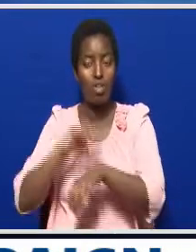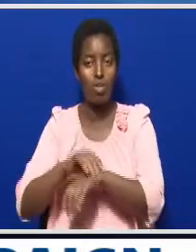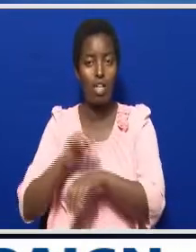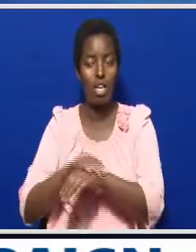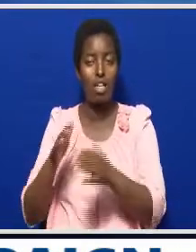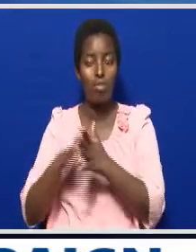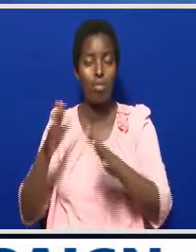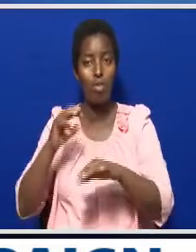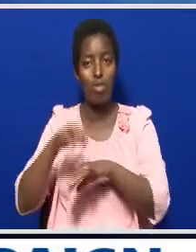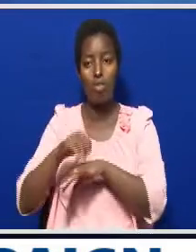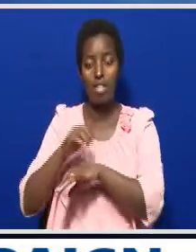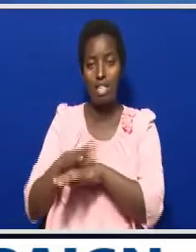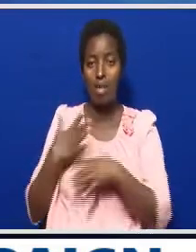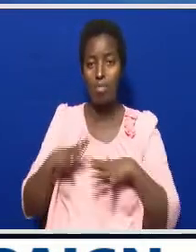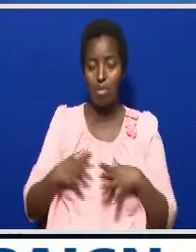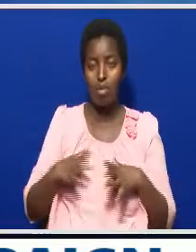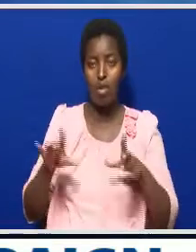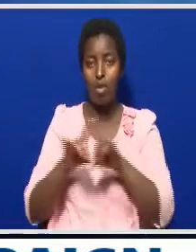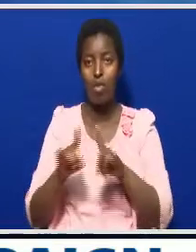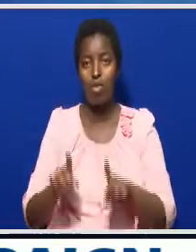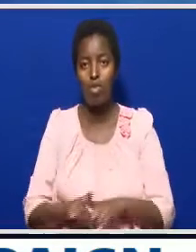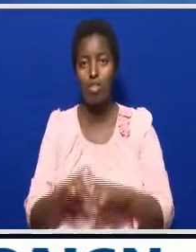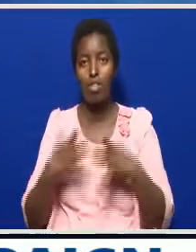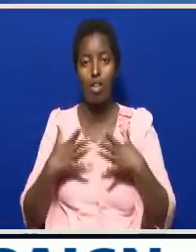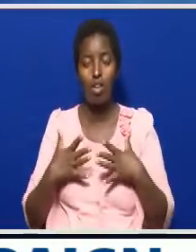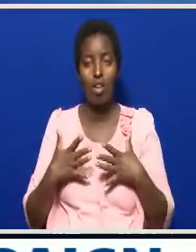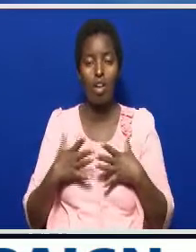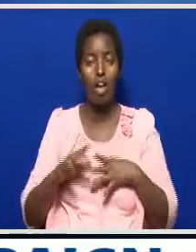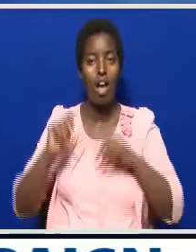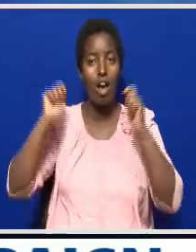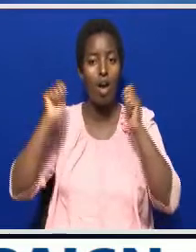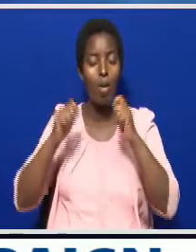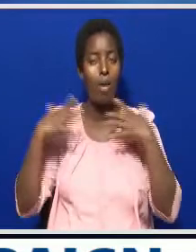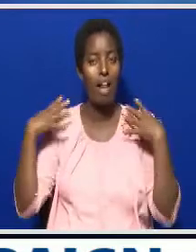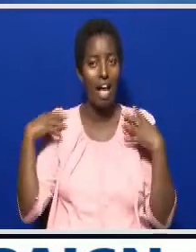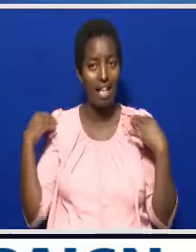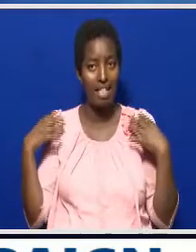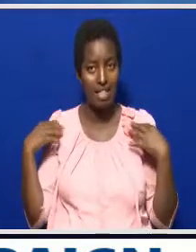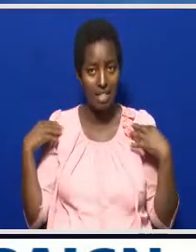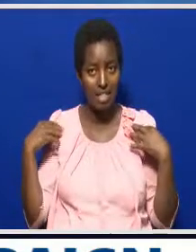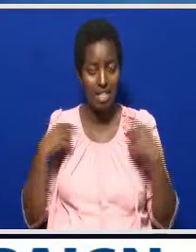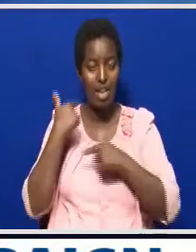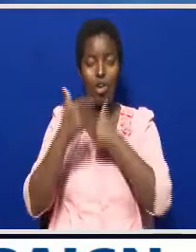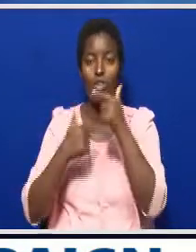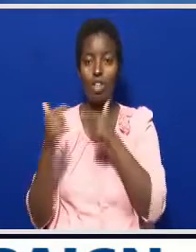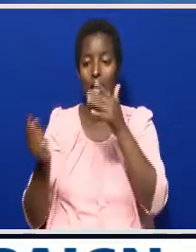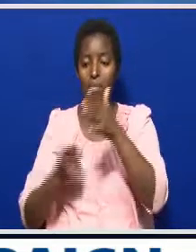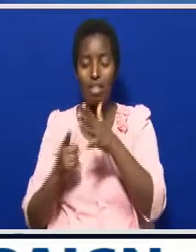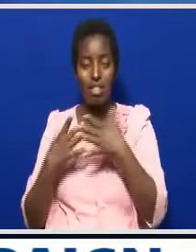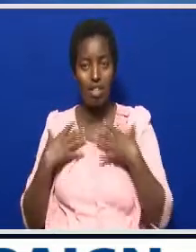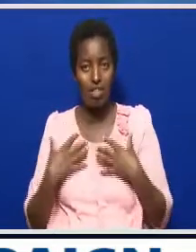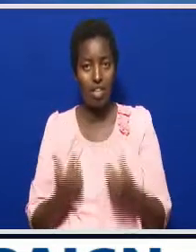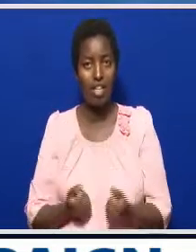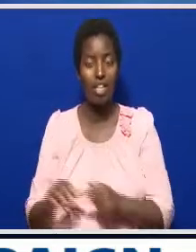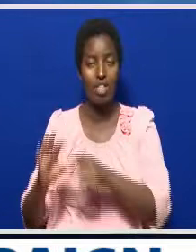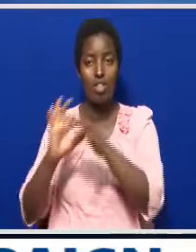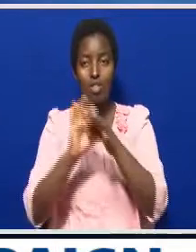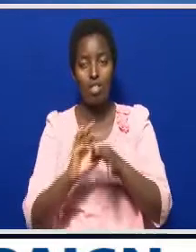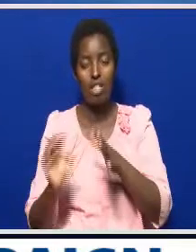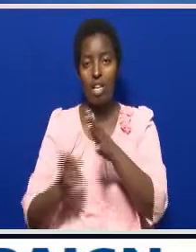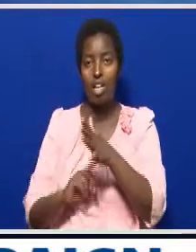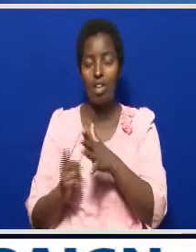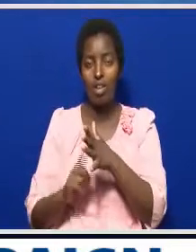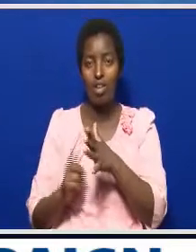sustain infected COVID-19 persons. The massive vaccination campaign exercise is being carried out by the Ministry of Health in partnership with